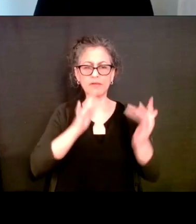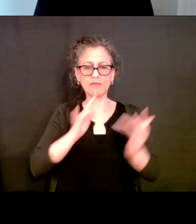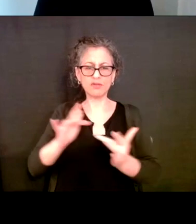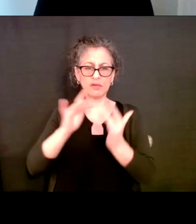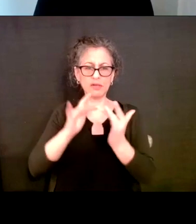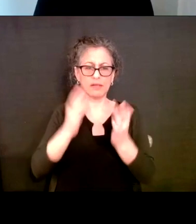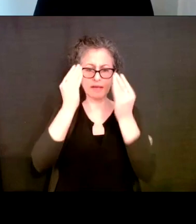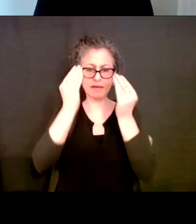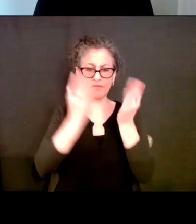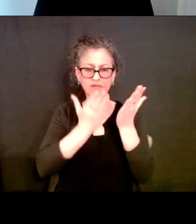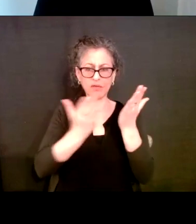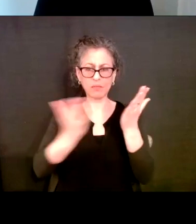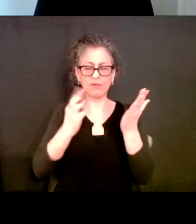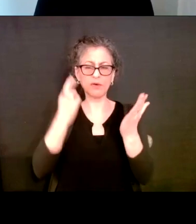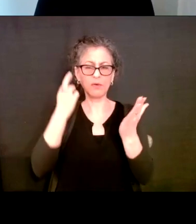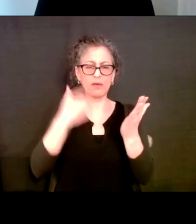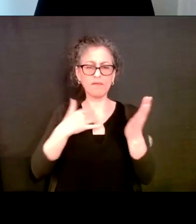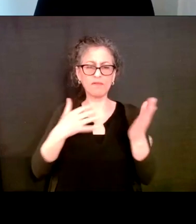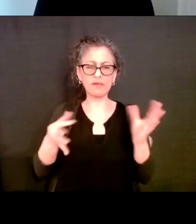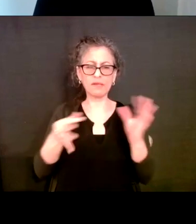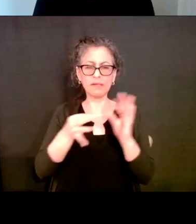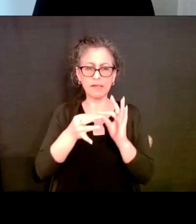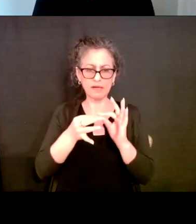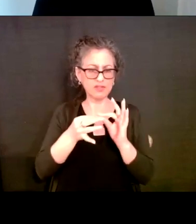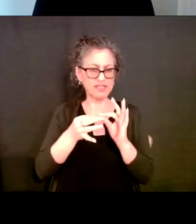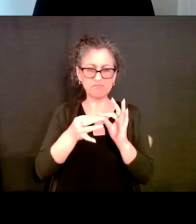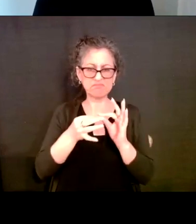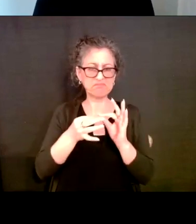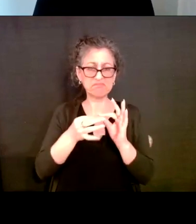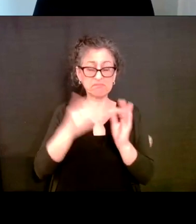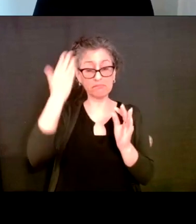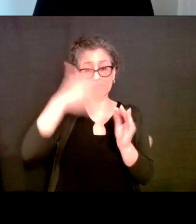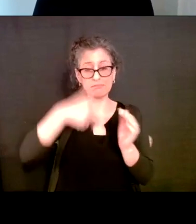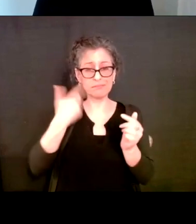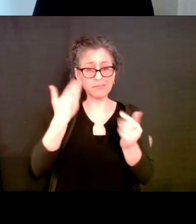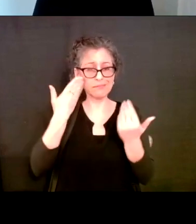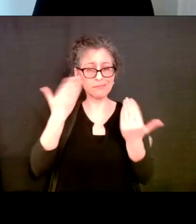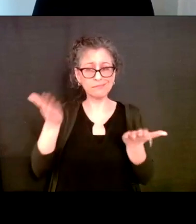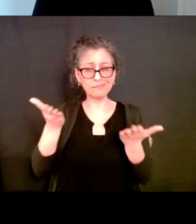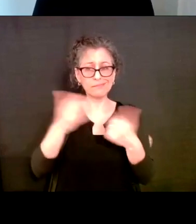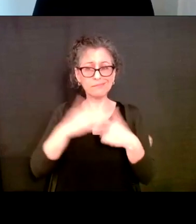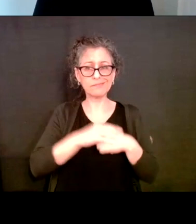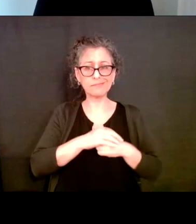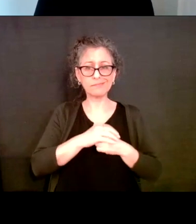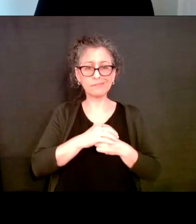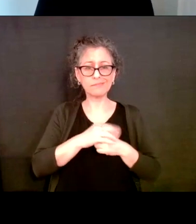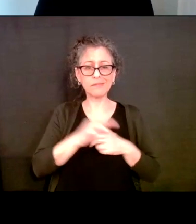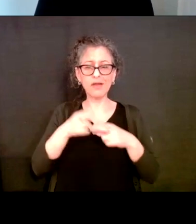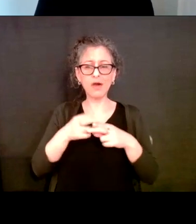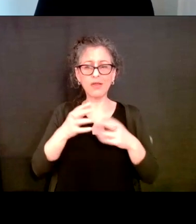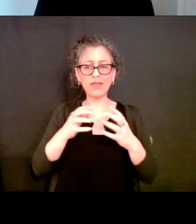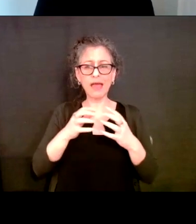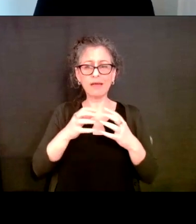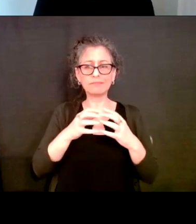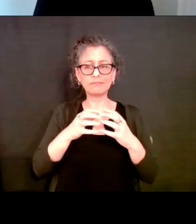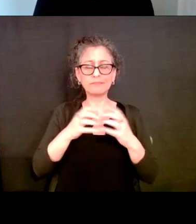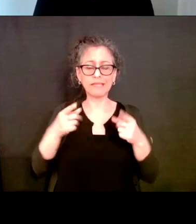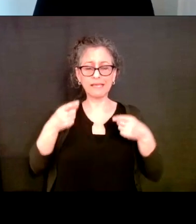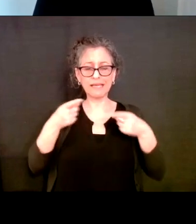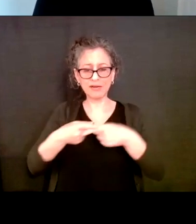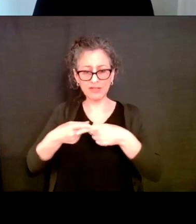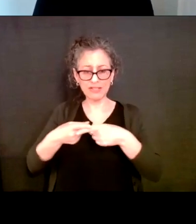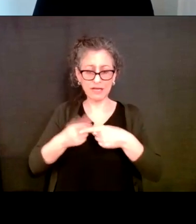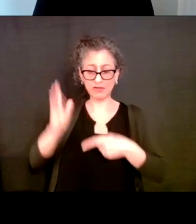there's a connection that I have that I wasn't even really aware of. And so I call this the intersection of the past and